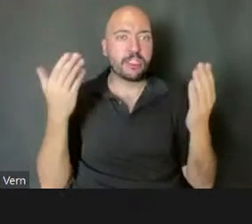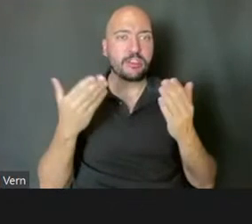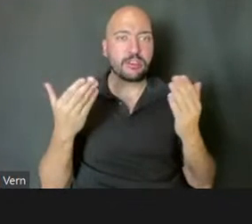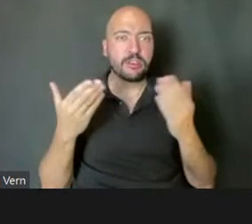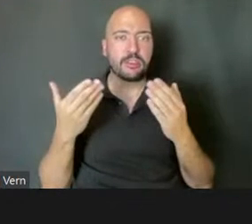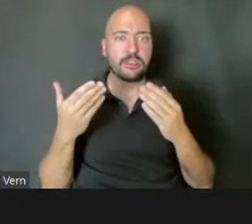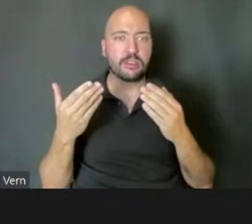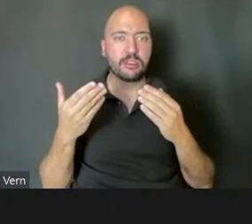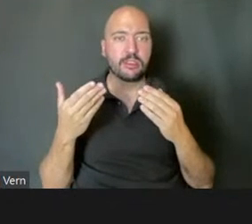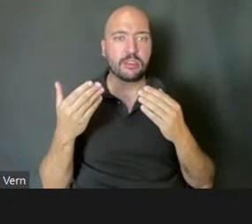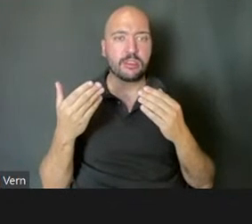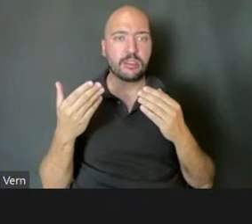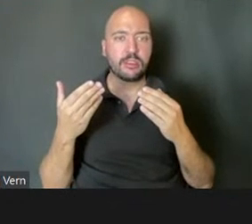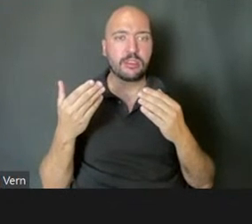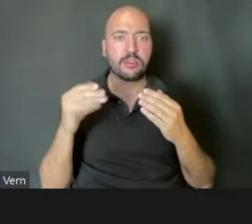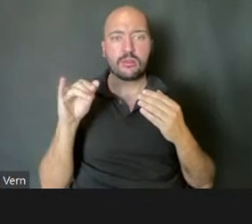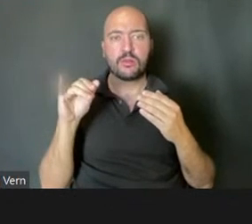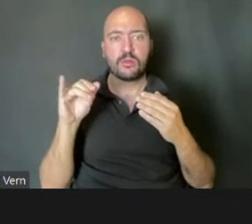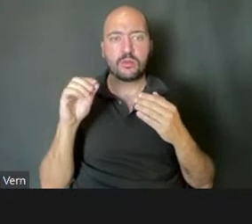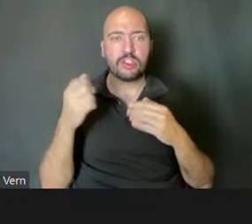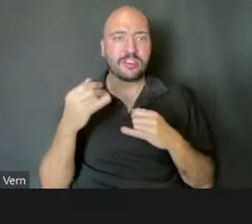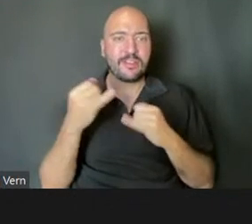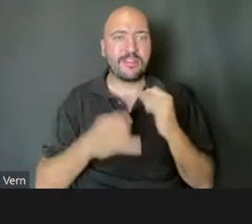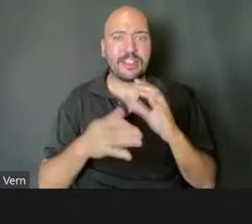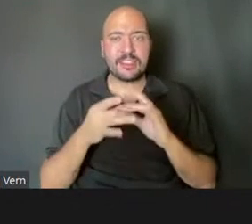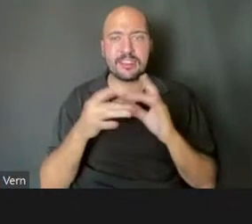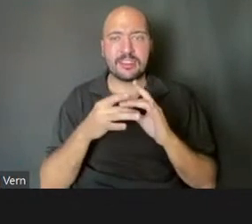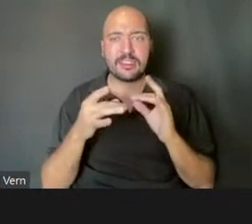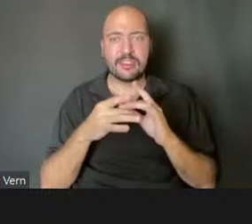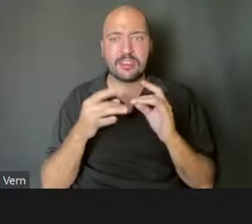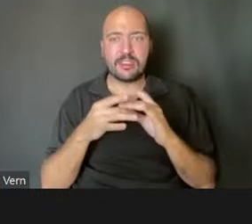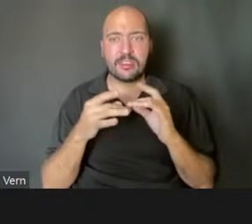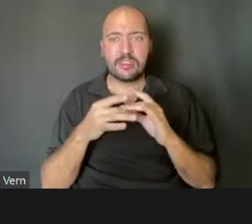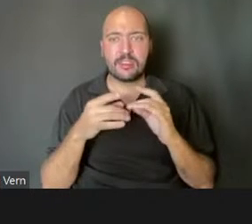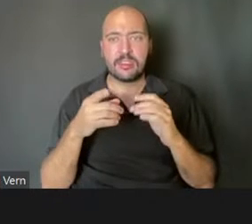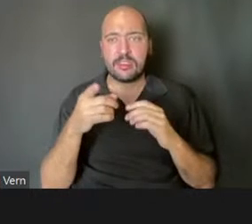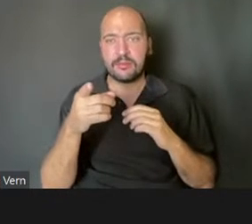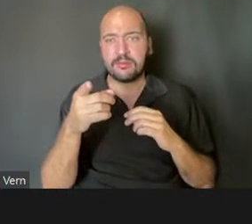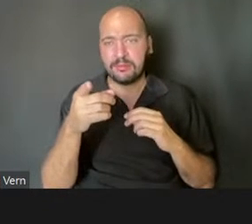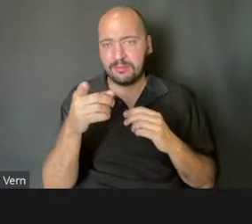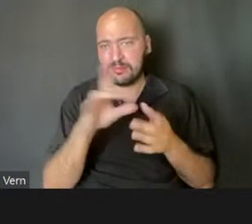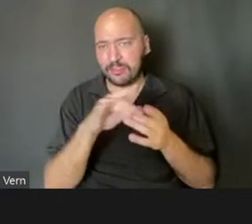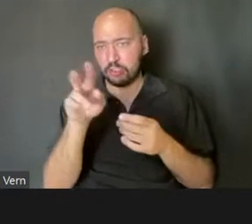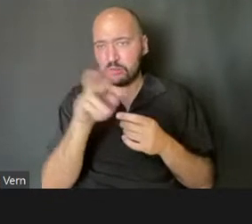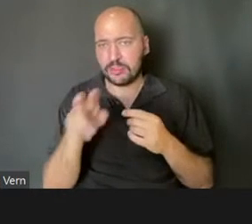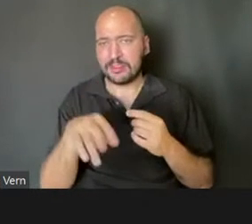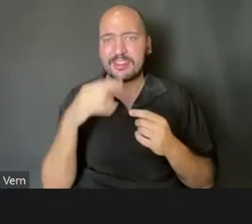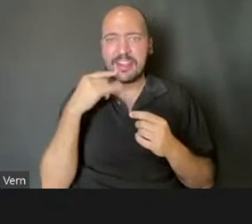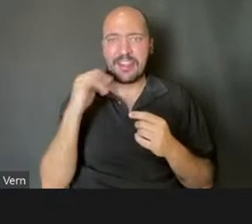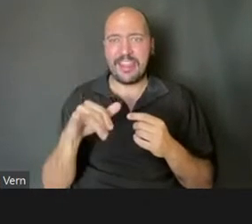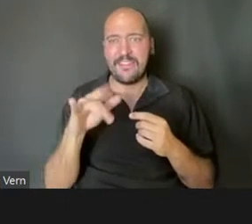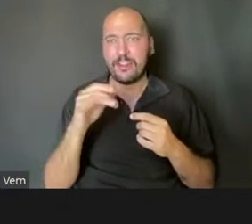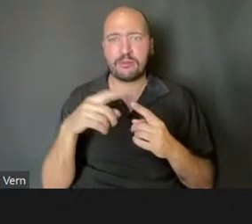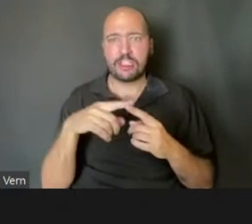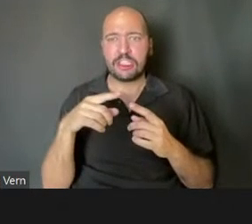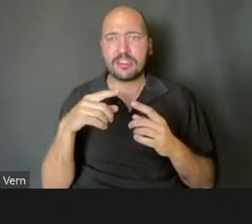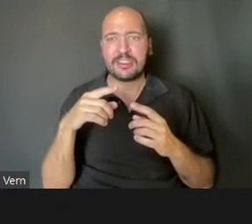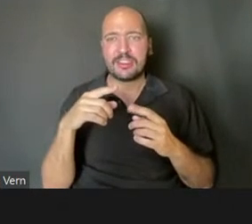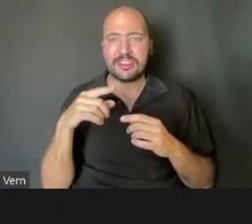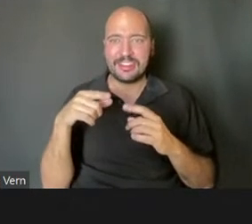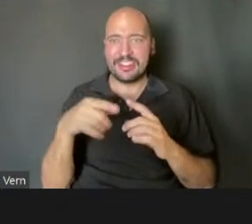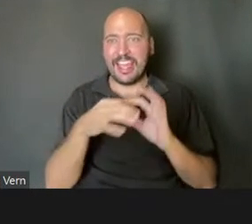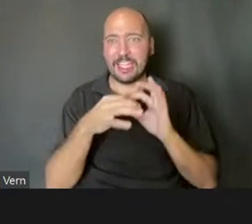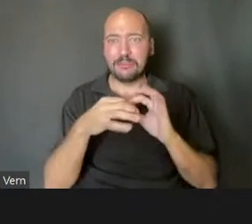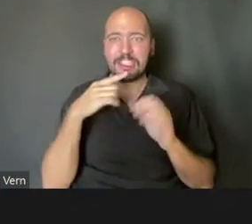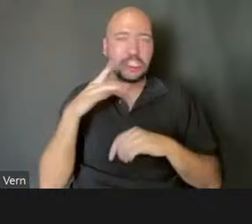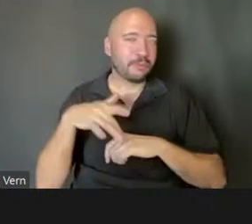here. And Yogesh's final comment is fellowship is an engagement, is sparkling. And I love to end